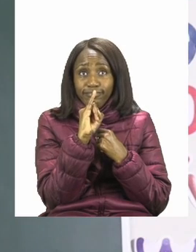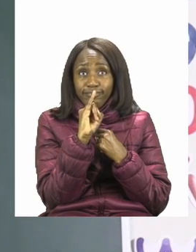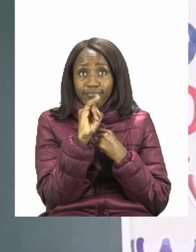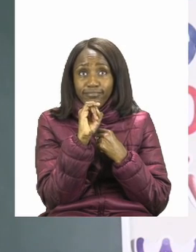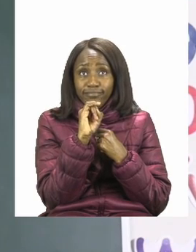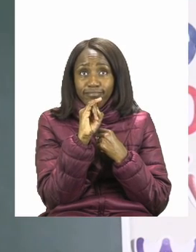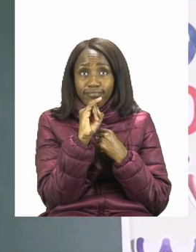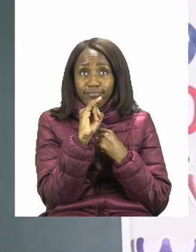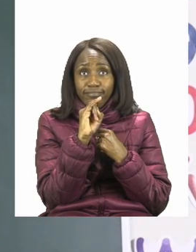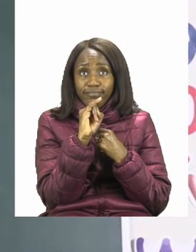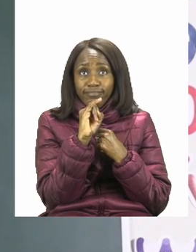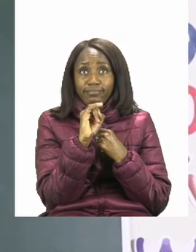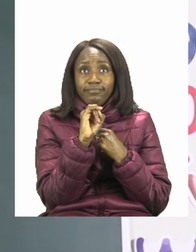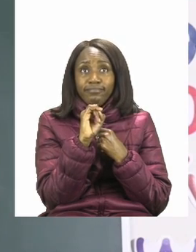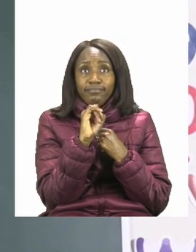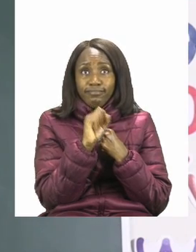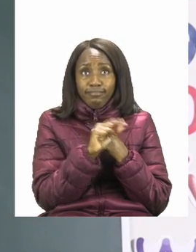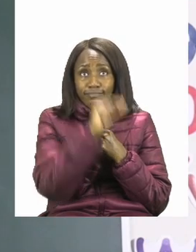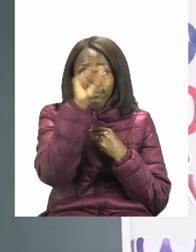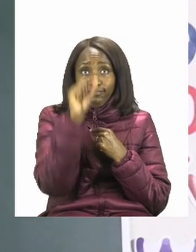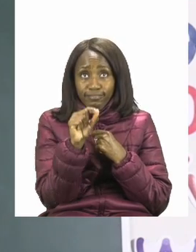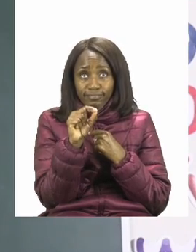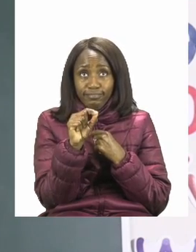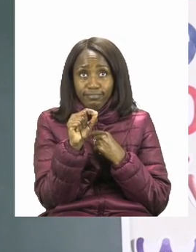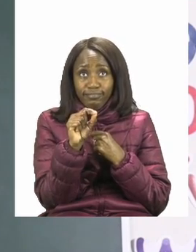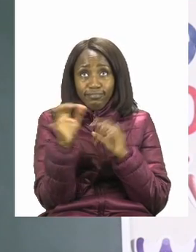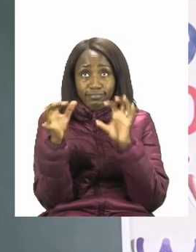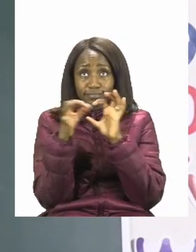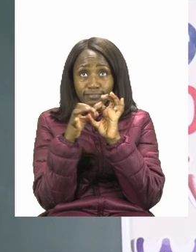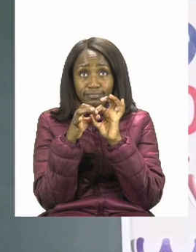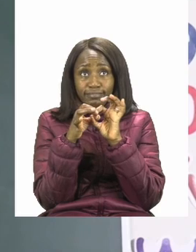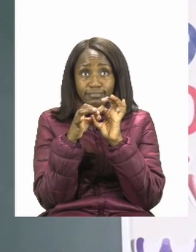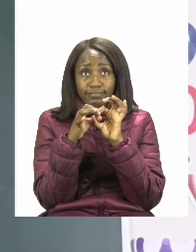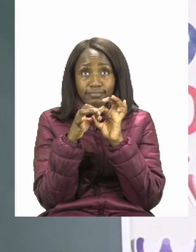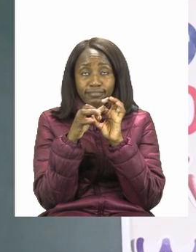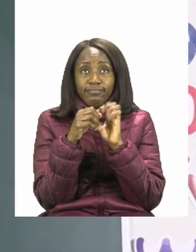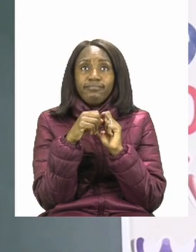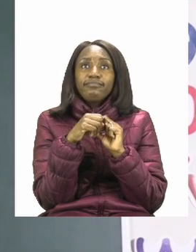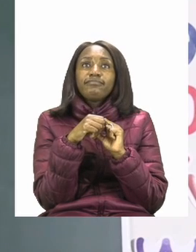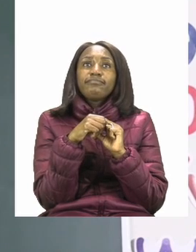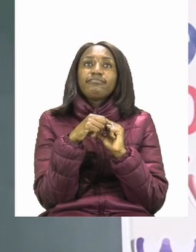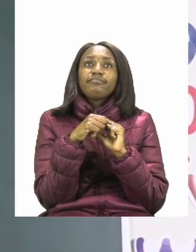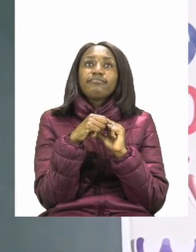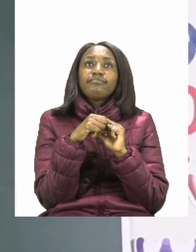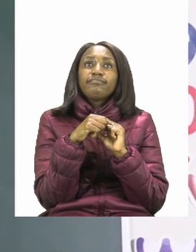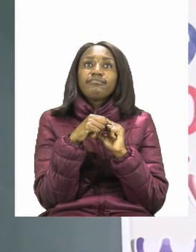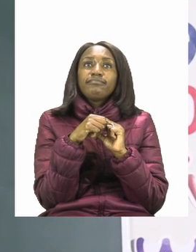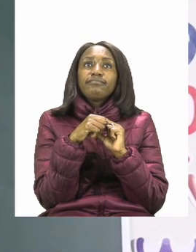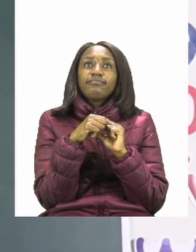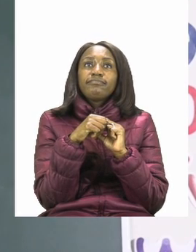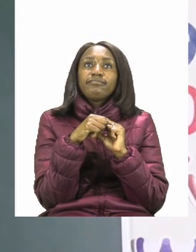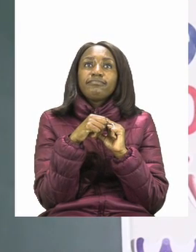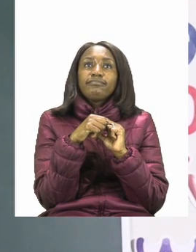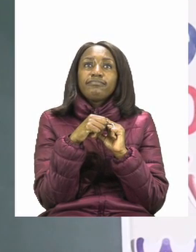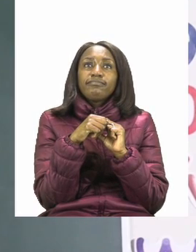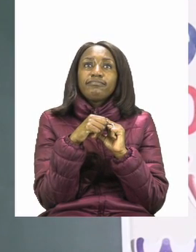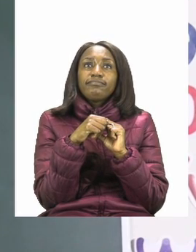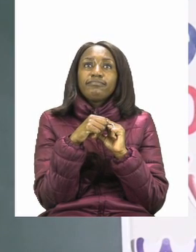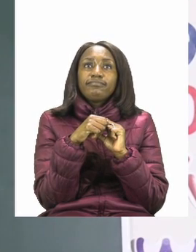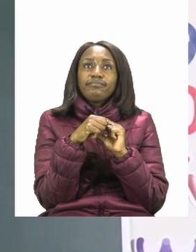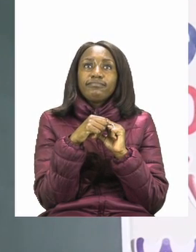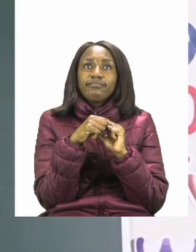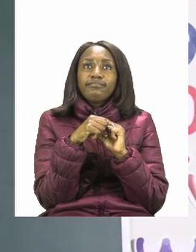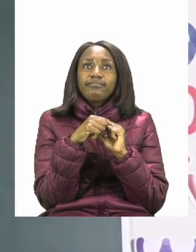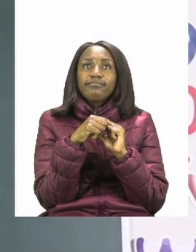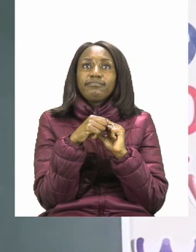like it's b, i. So I'm going to draw a line from my b to